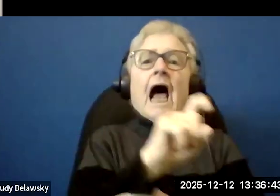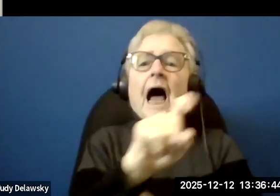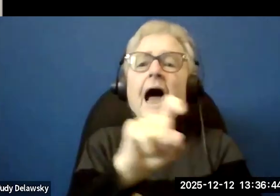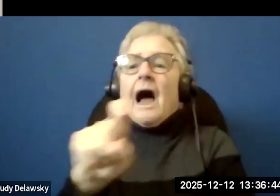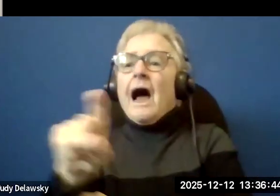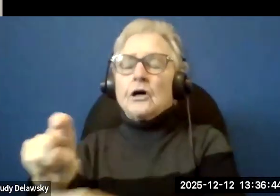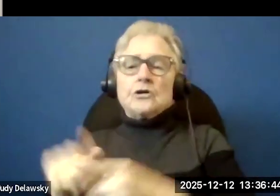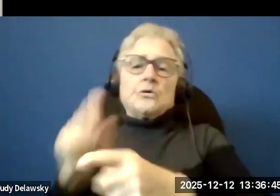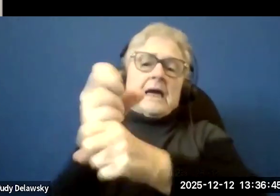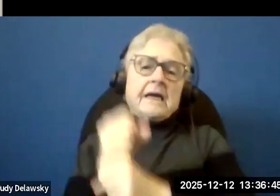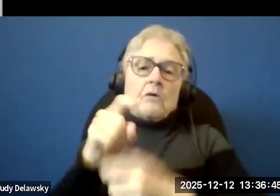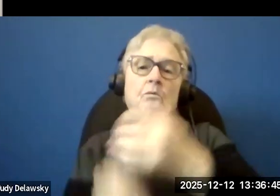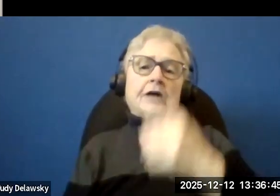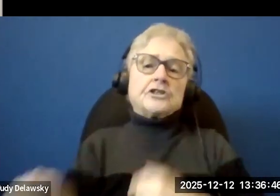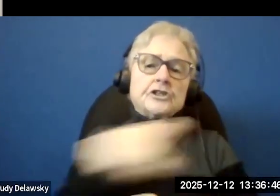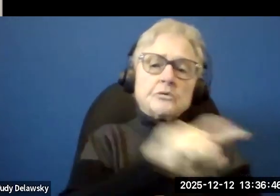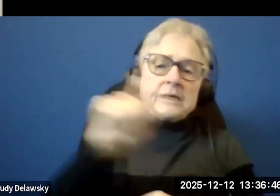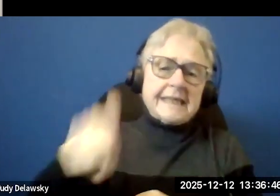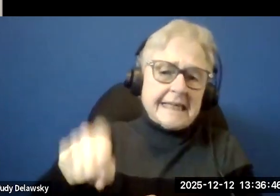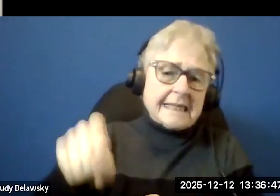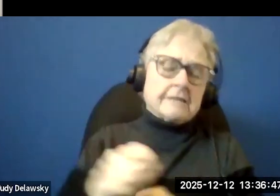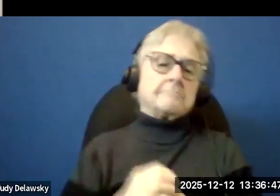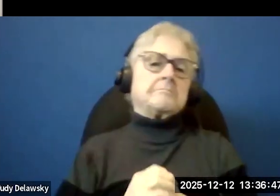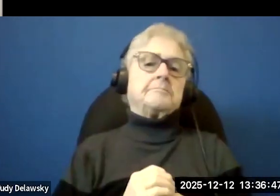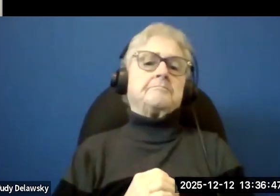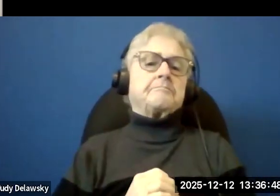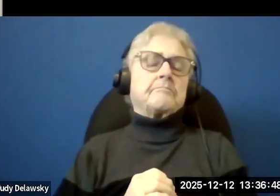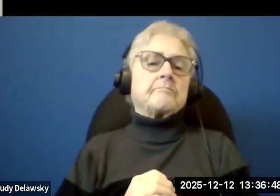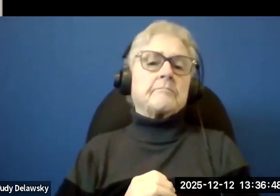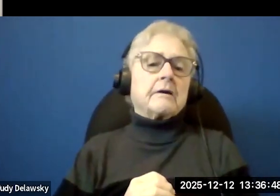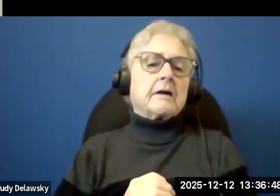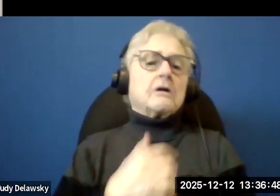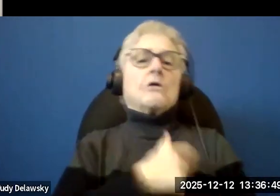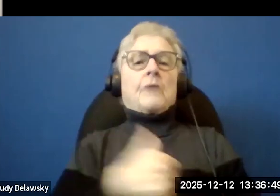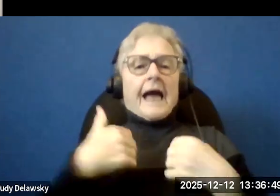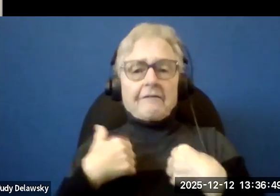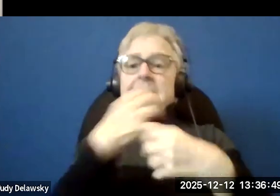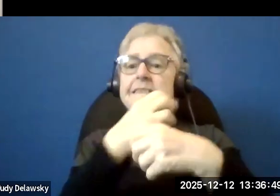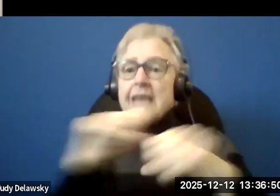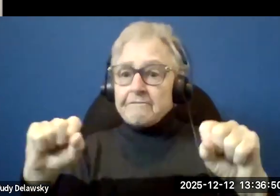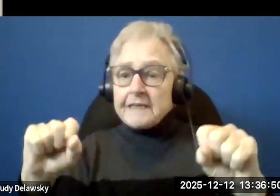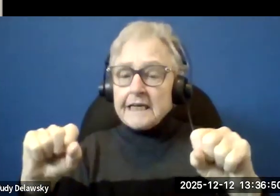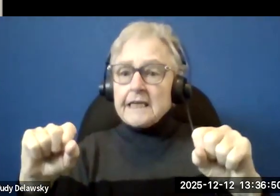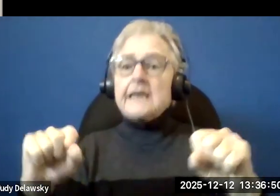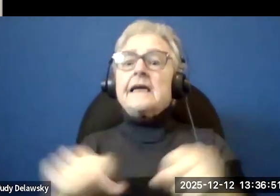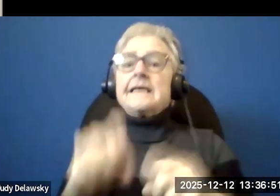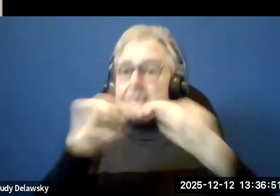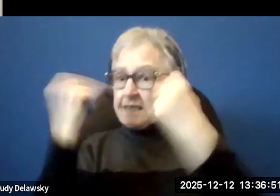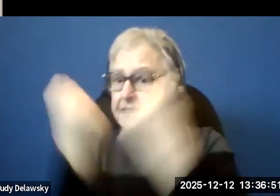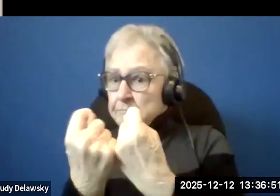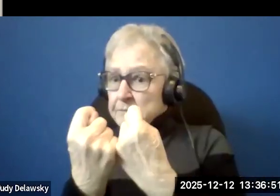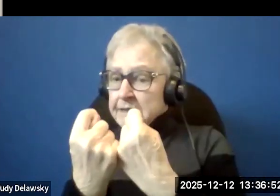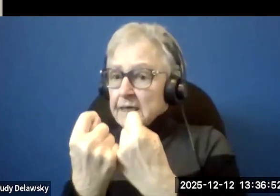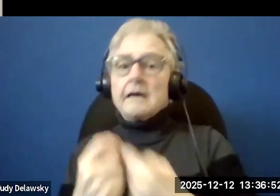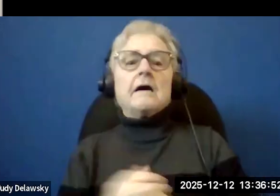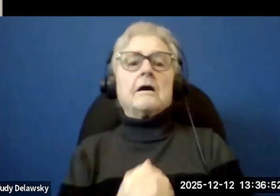working directly with partners to make those connections for people. We have safety and well-being teams. These are more